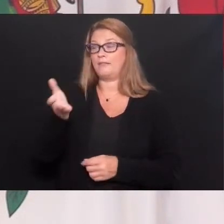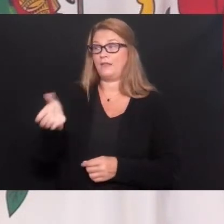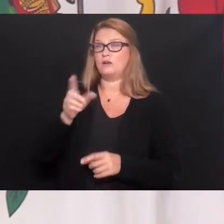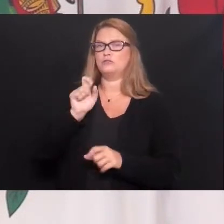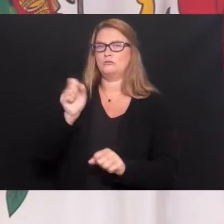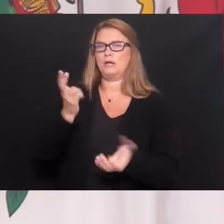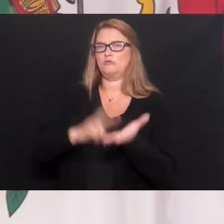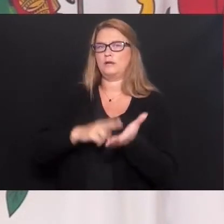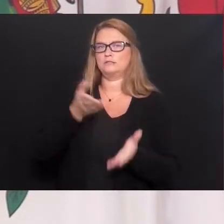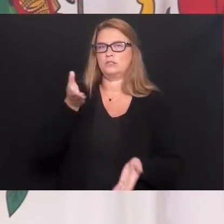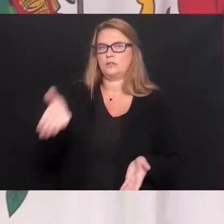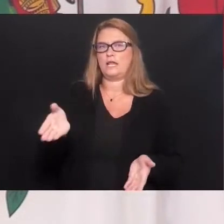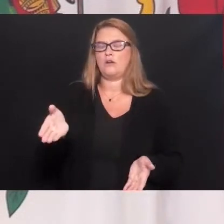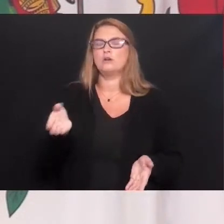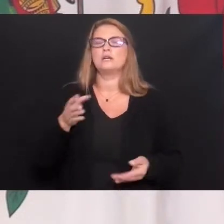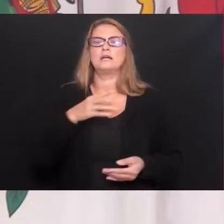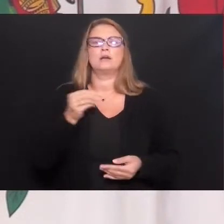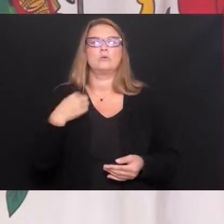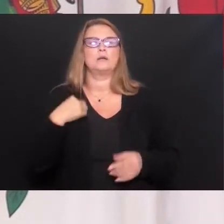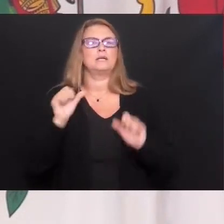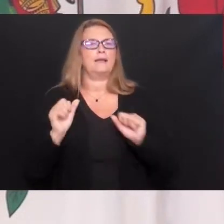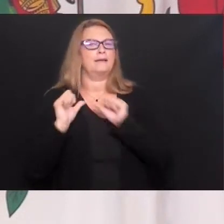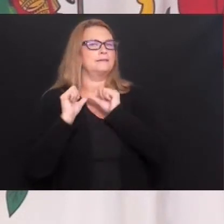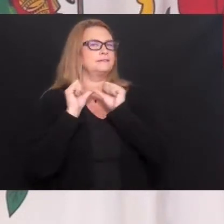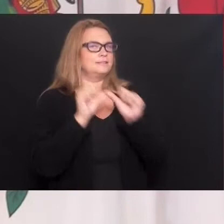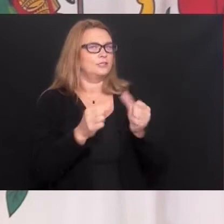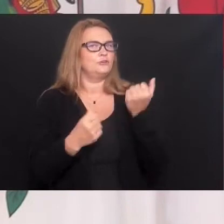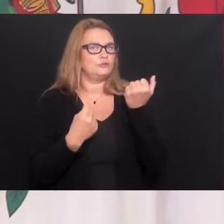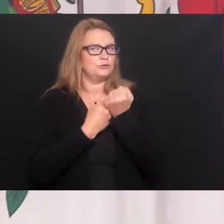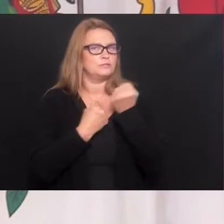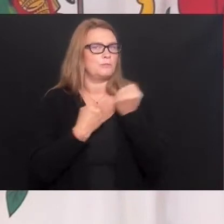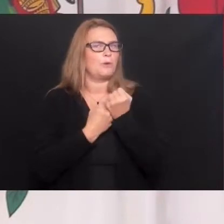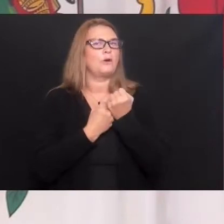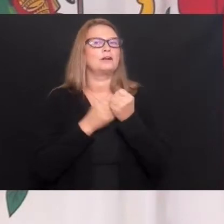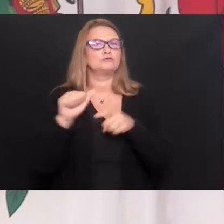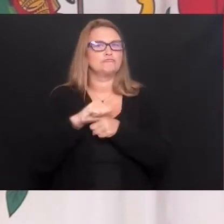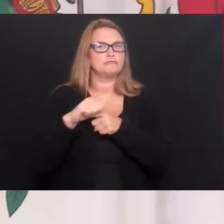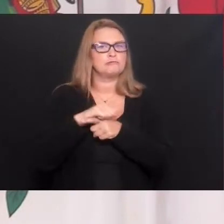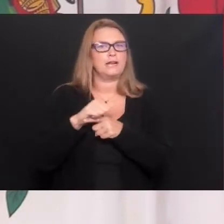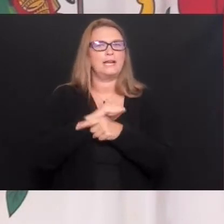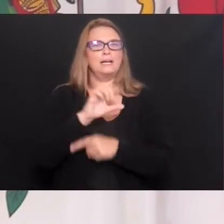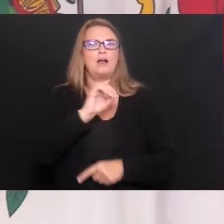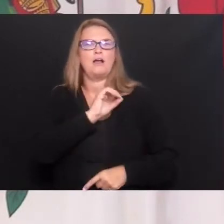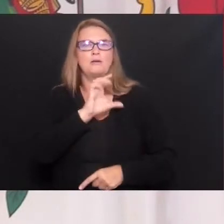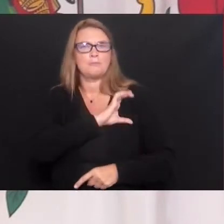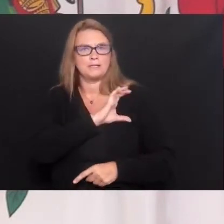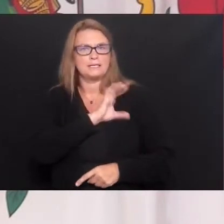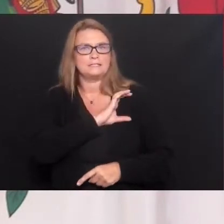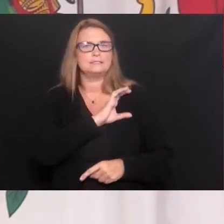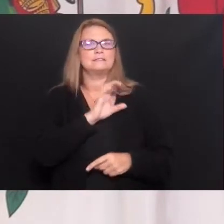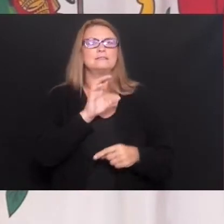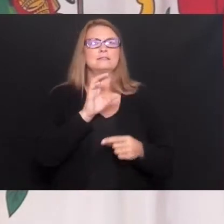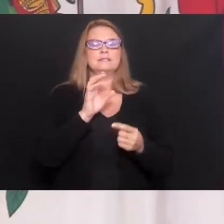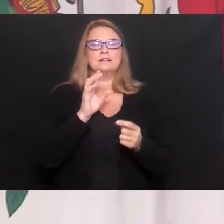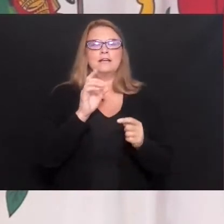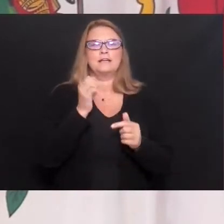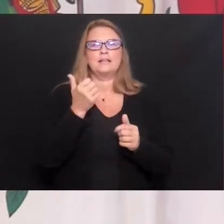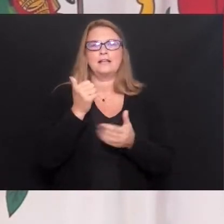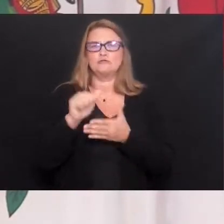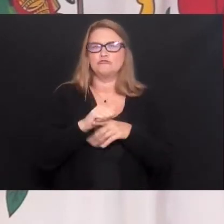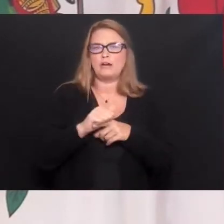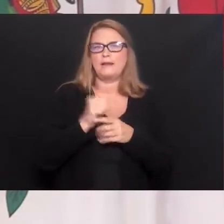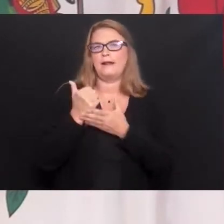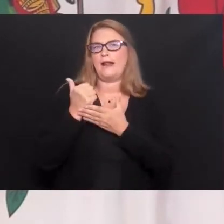hopeful to be able to continue to assist and train our officers and the very people that protect and look after us each and every